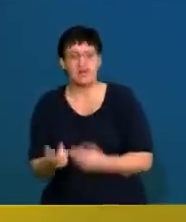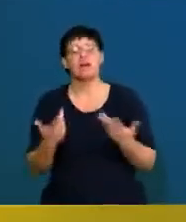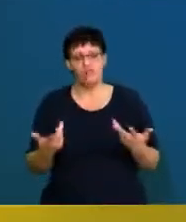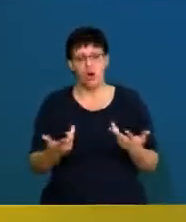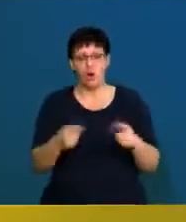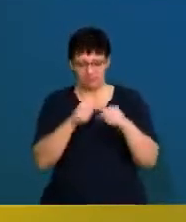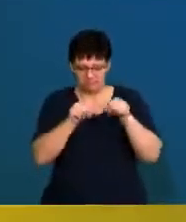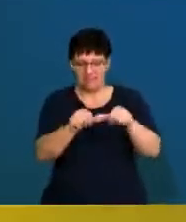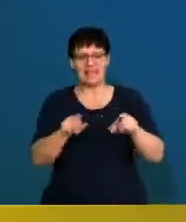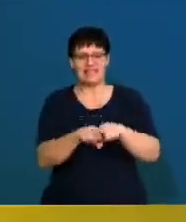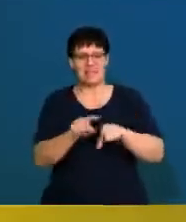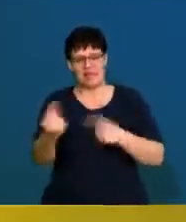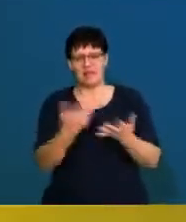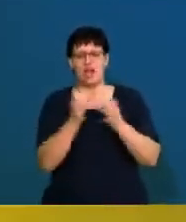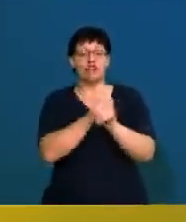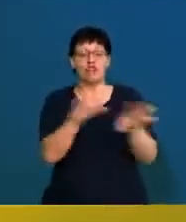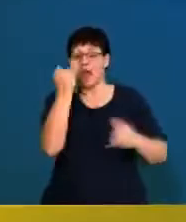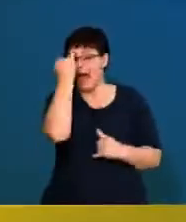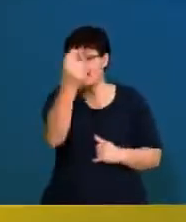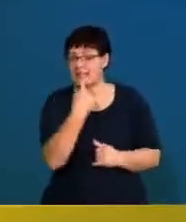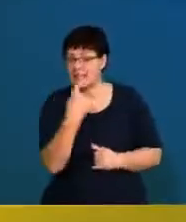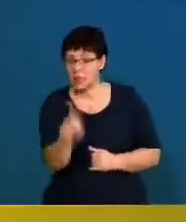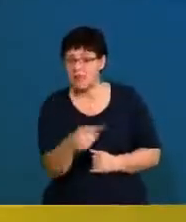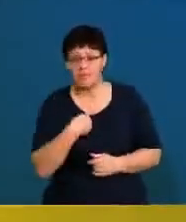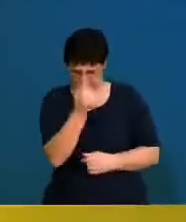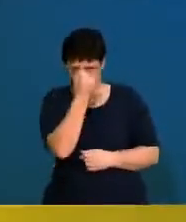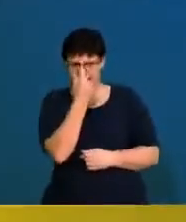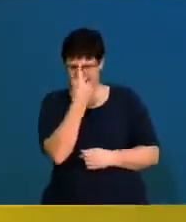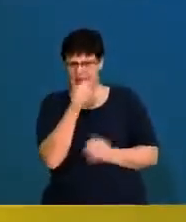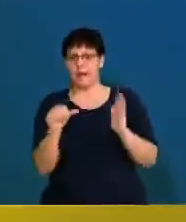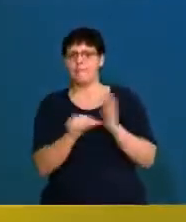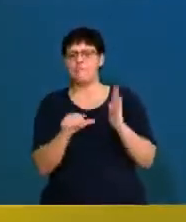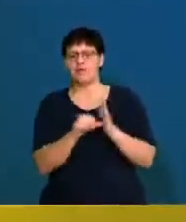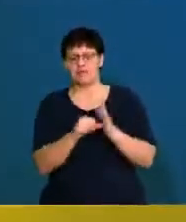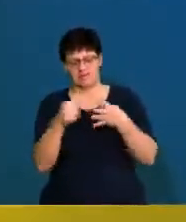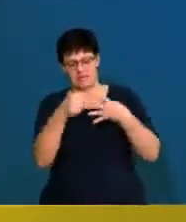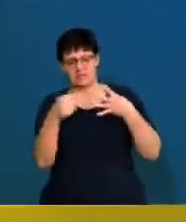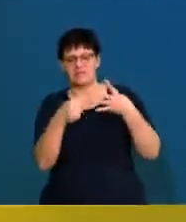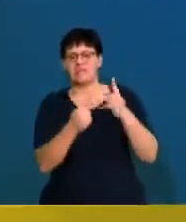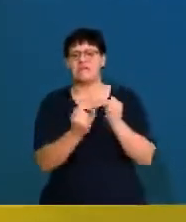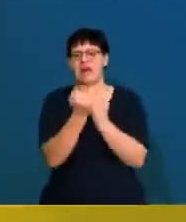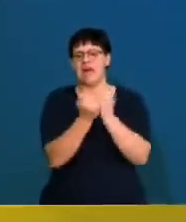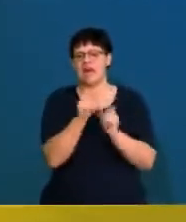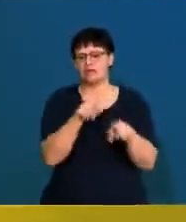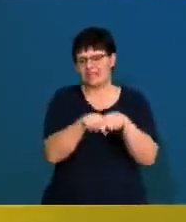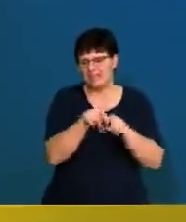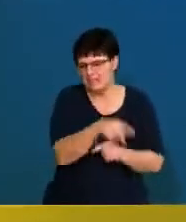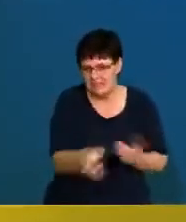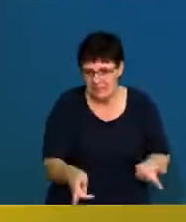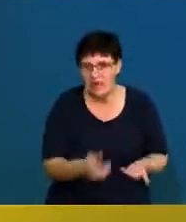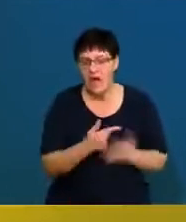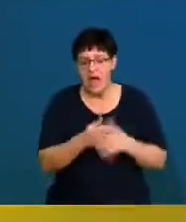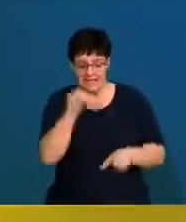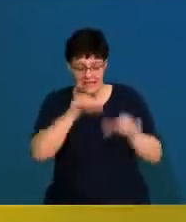that, general idea says to us that we understand the key aspects of an experiment, and because the